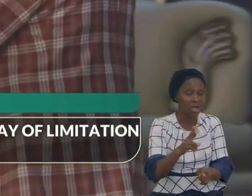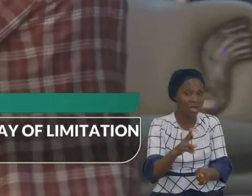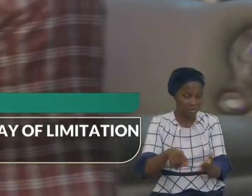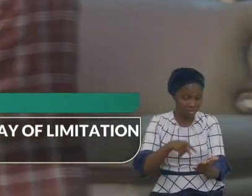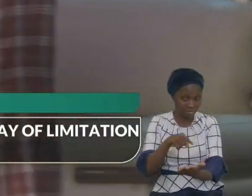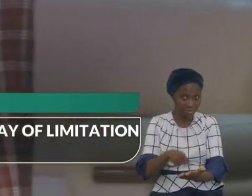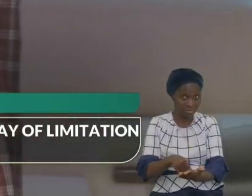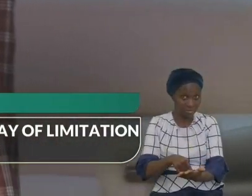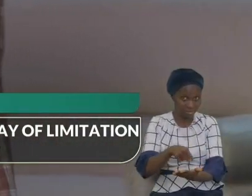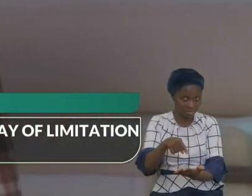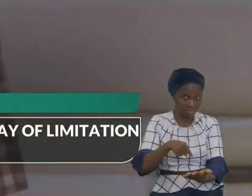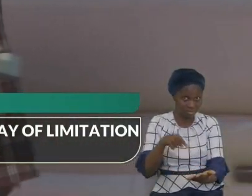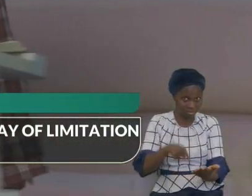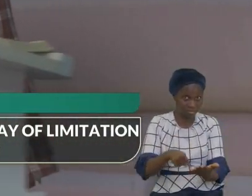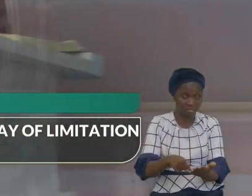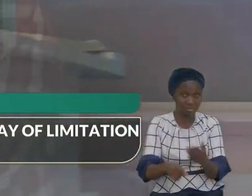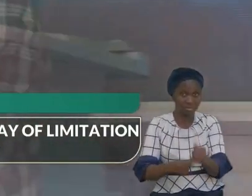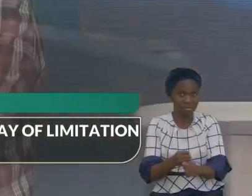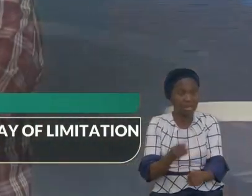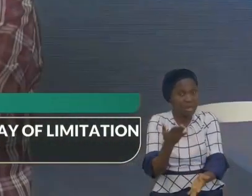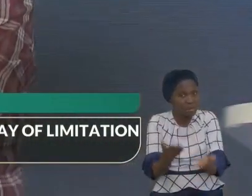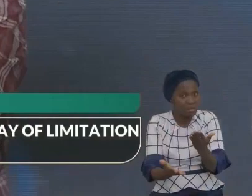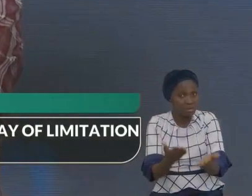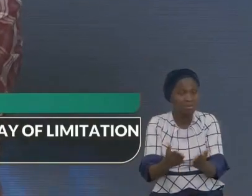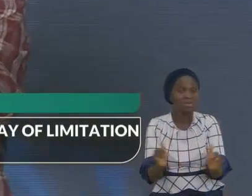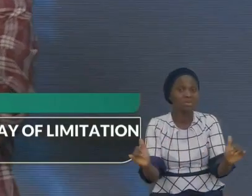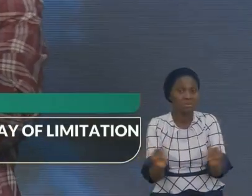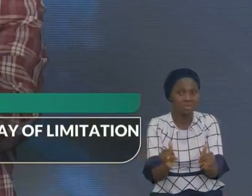They do the same thing,